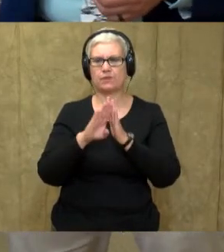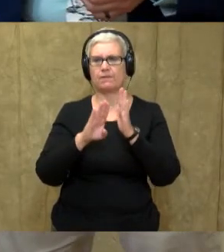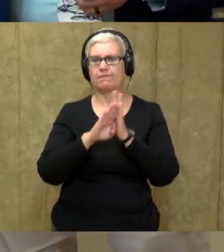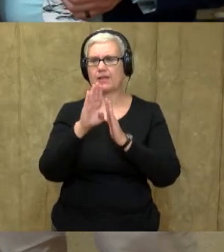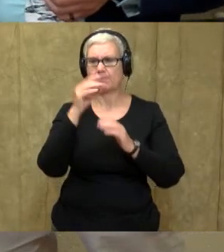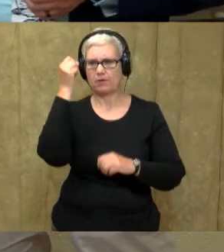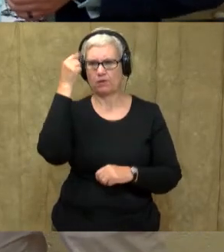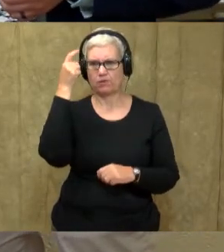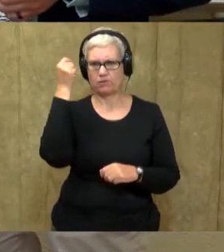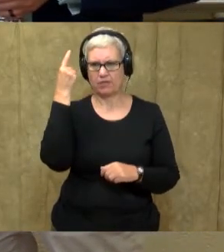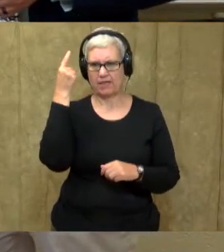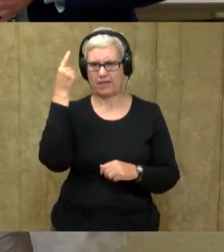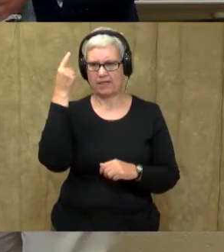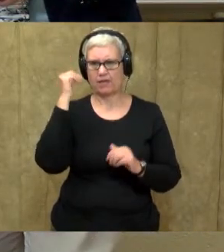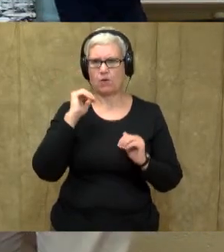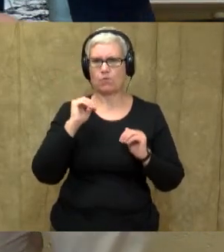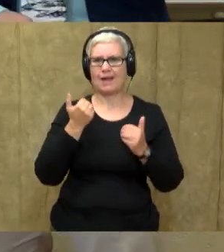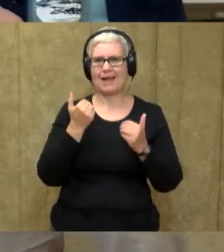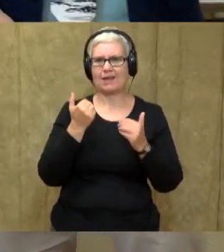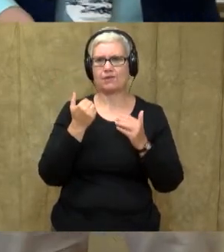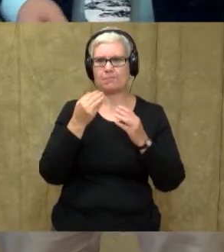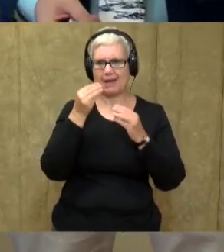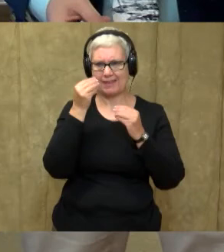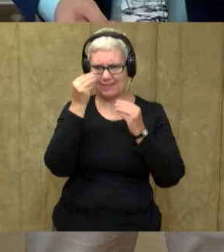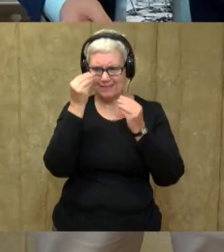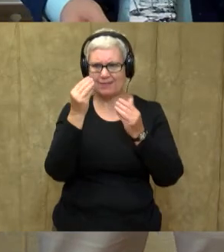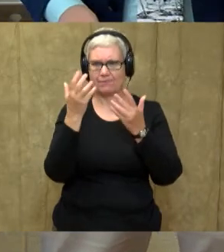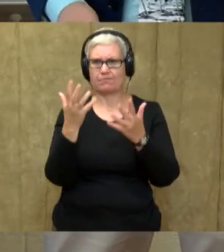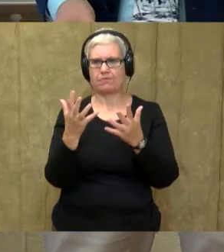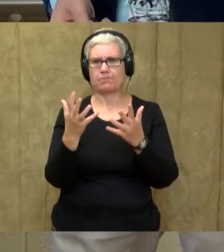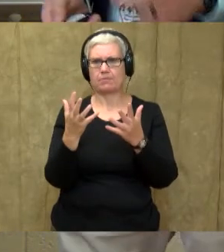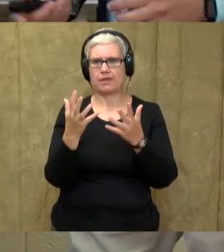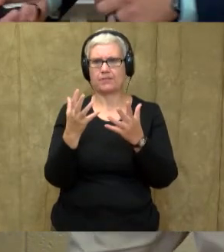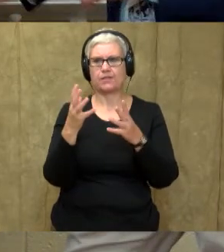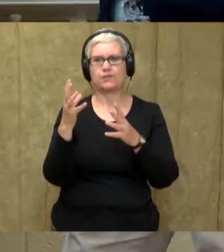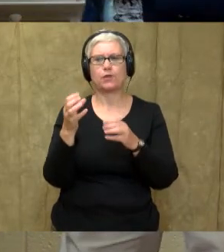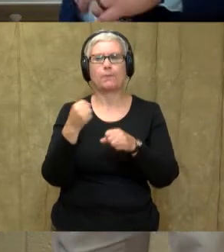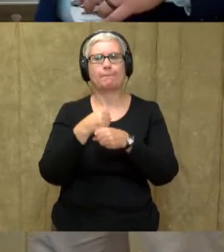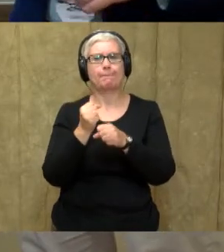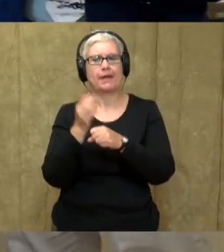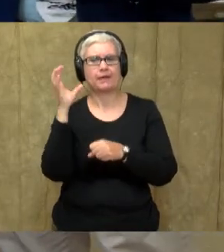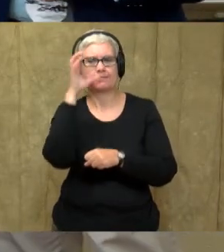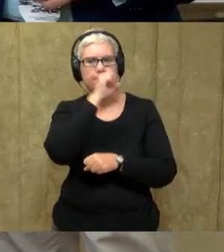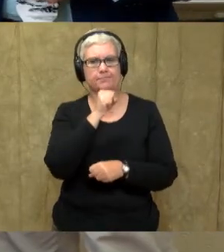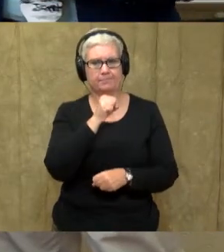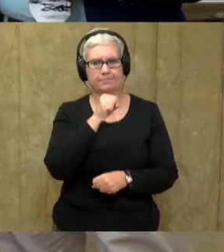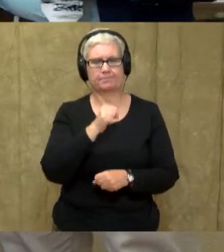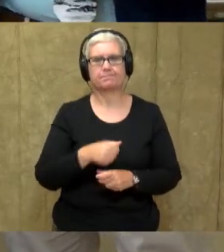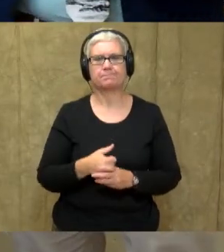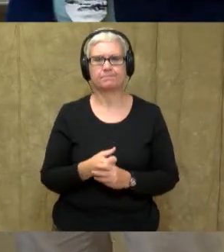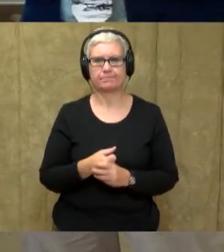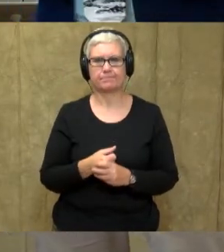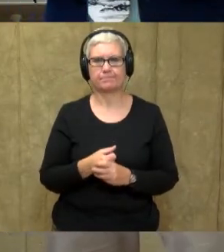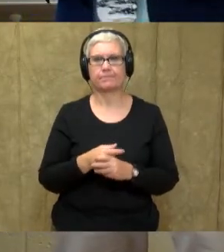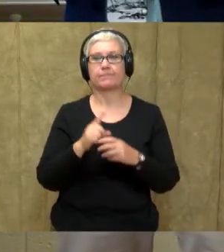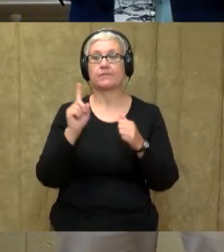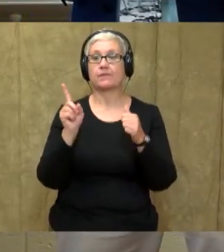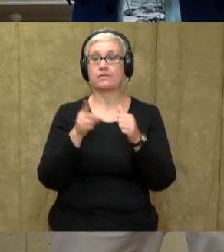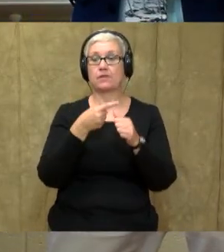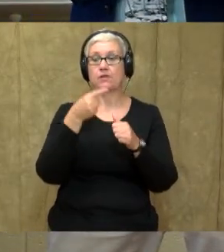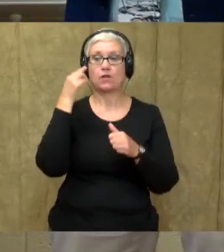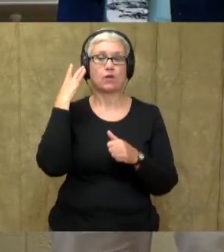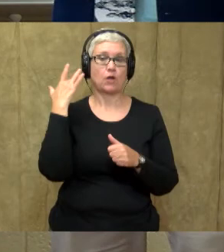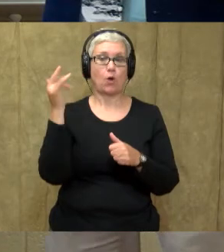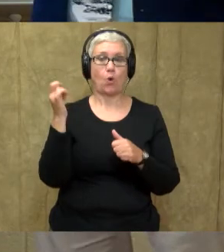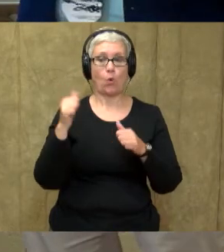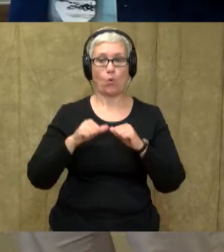model quadratic data in order to make predictions. Okay, so we're going to look at 2 different tasks today. The first one being the gold rush